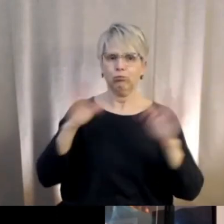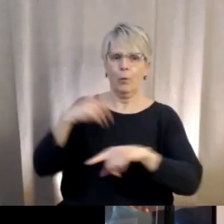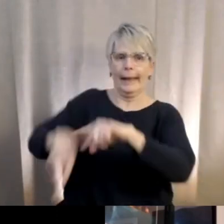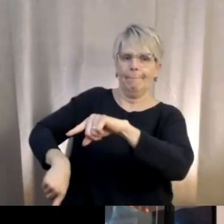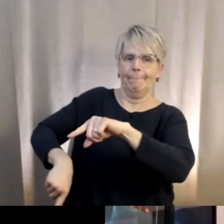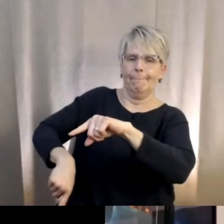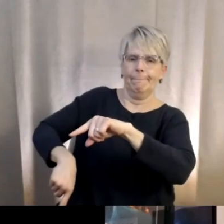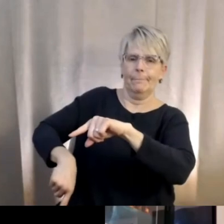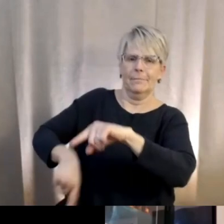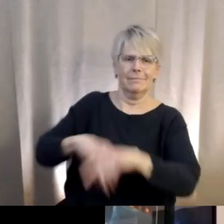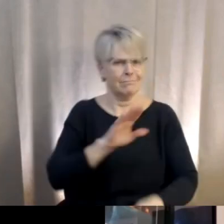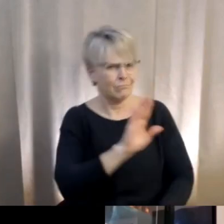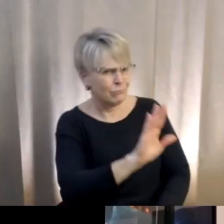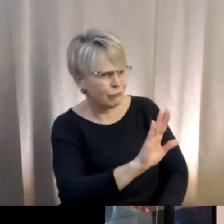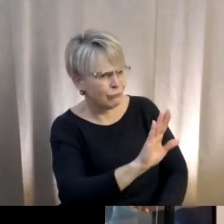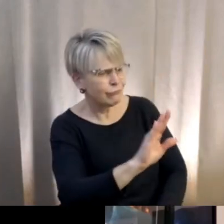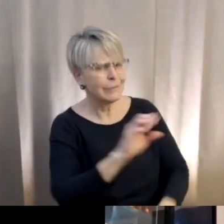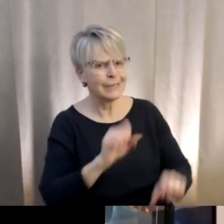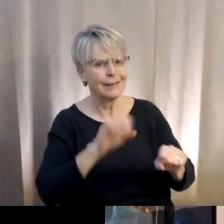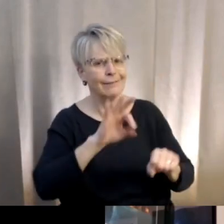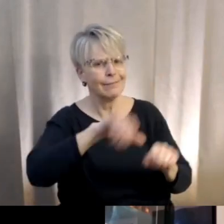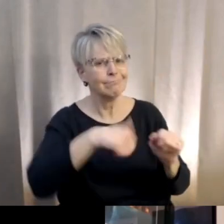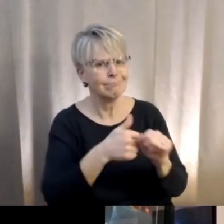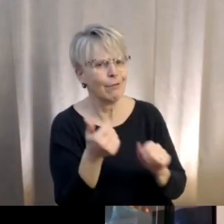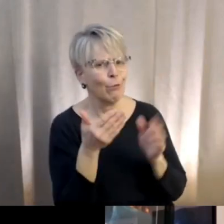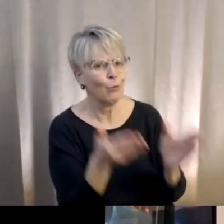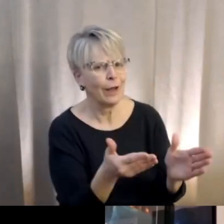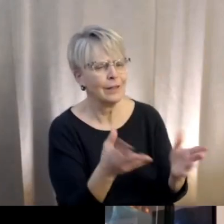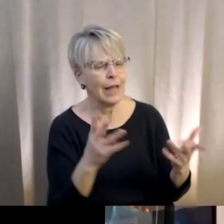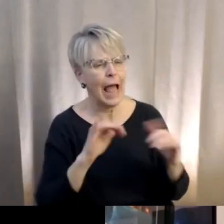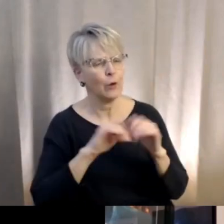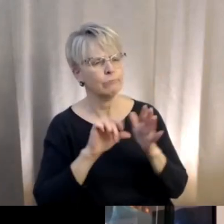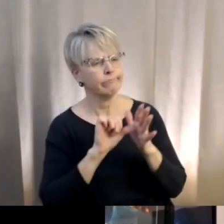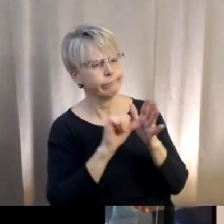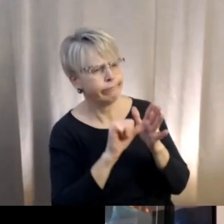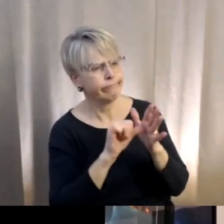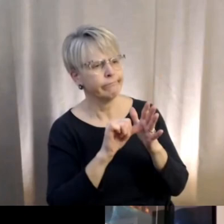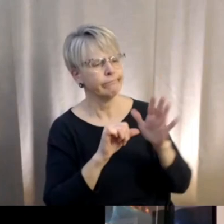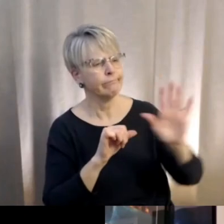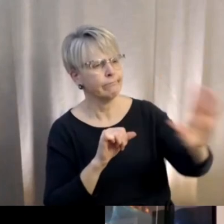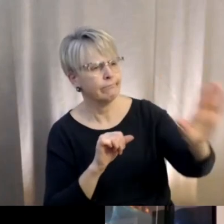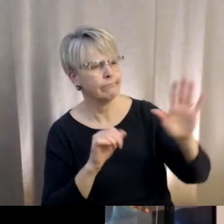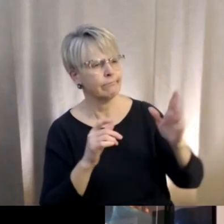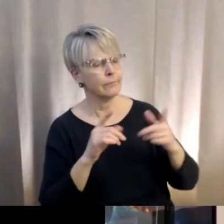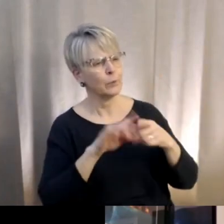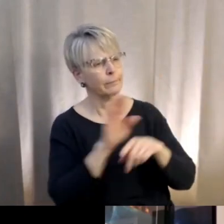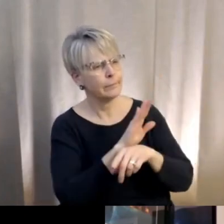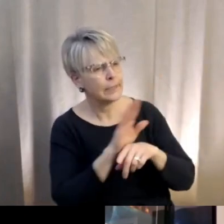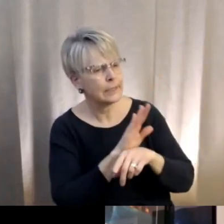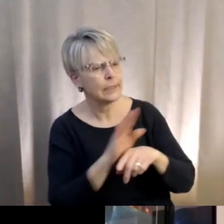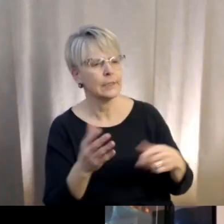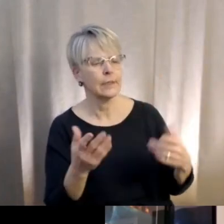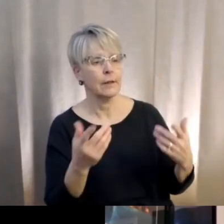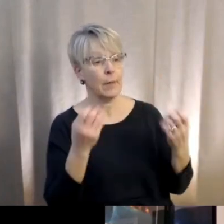And it's kind of like, well, we can find a way. So some of it is just trying to reinforce to, you know, businesses, because a